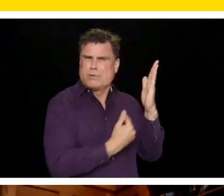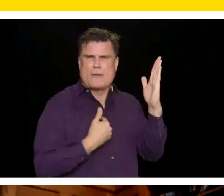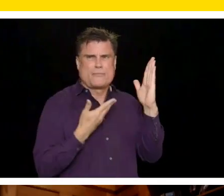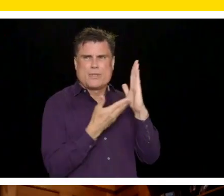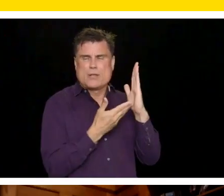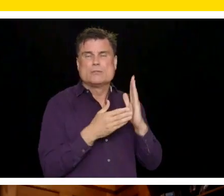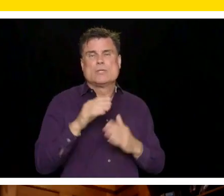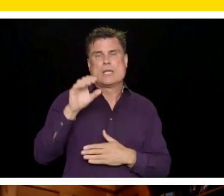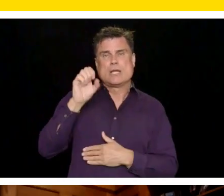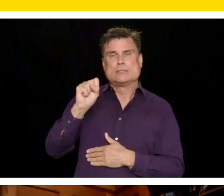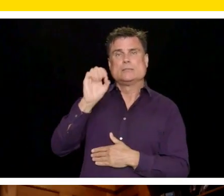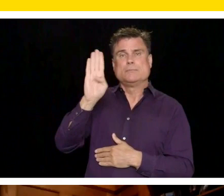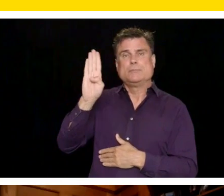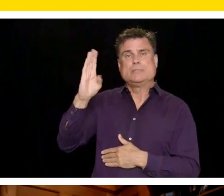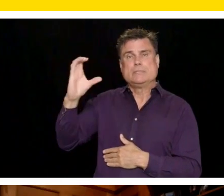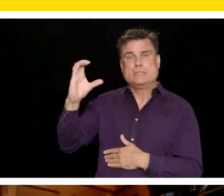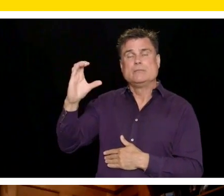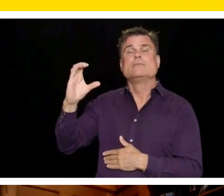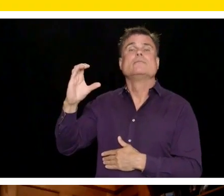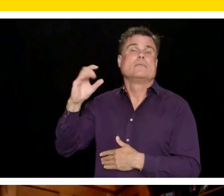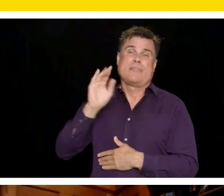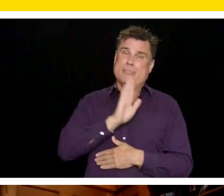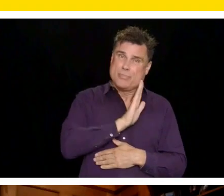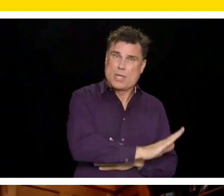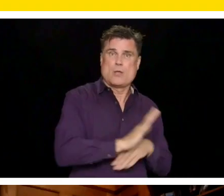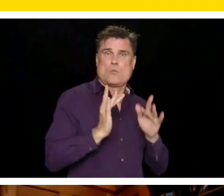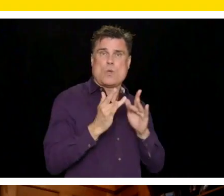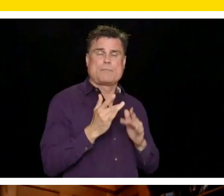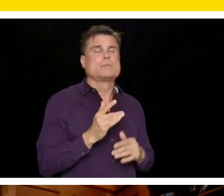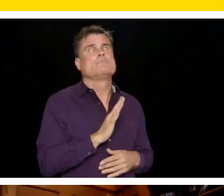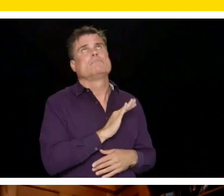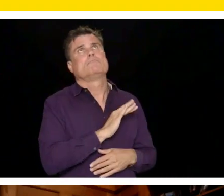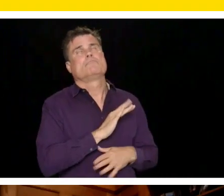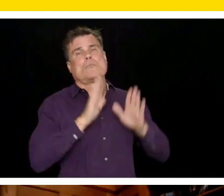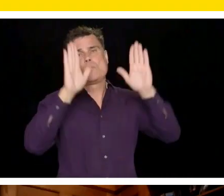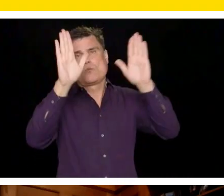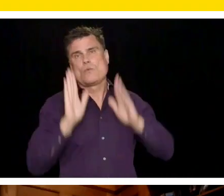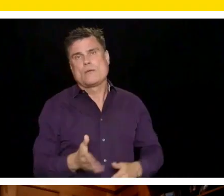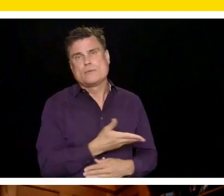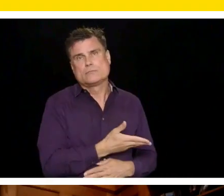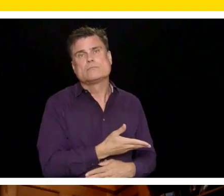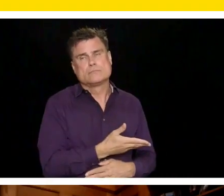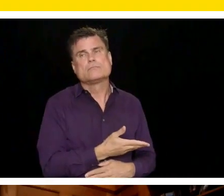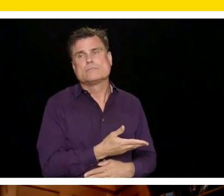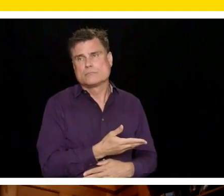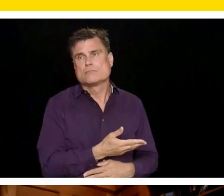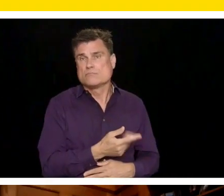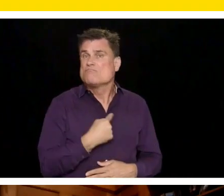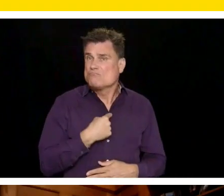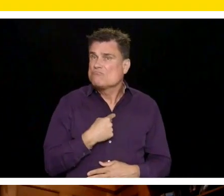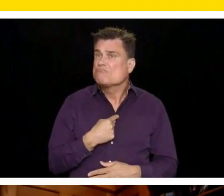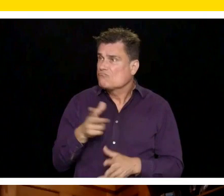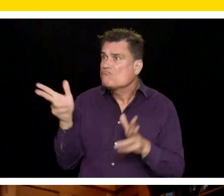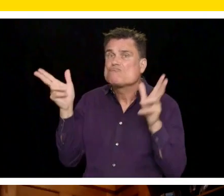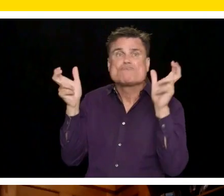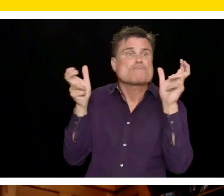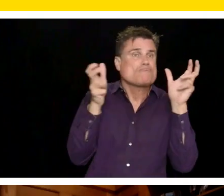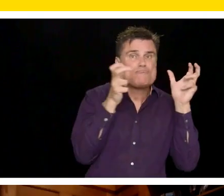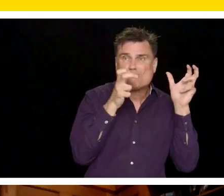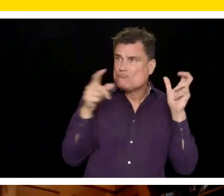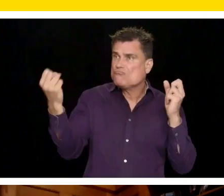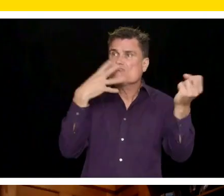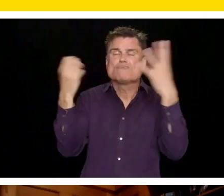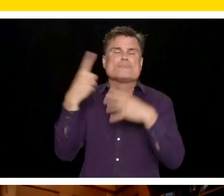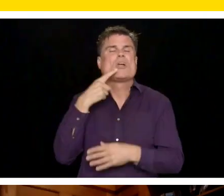phenomenal. I'm hearing such positive feedback from people in the business community There's webinars on any